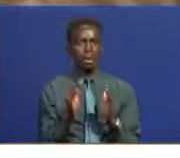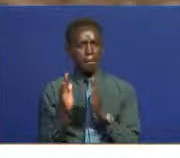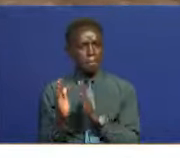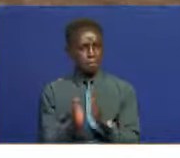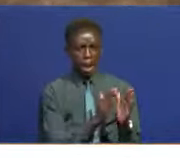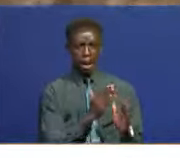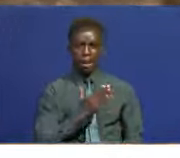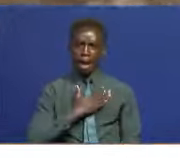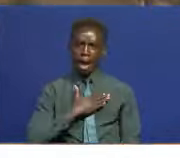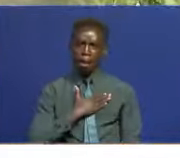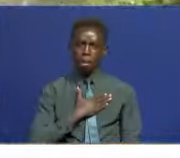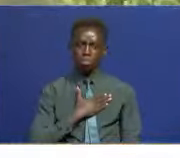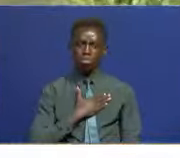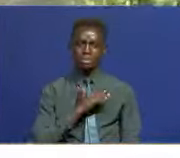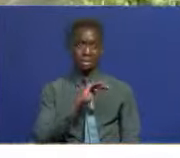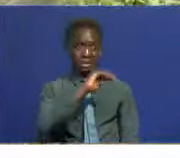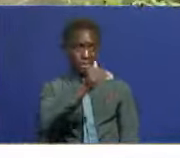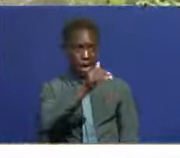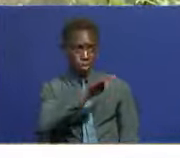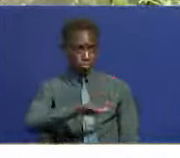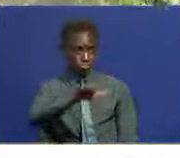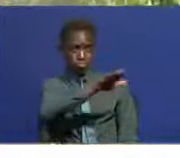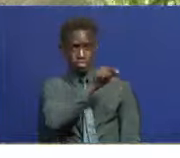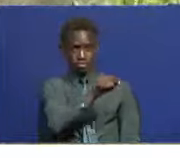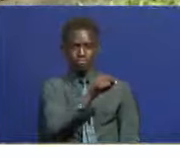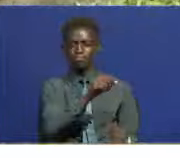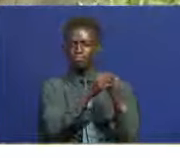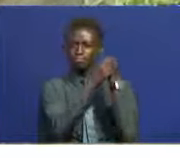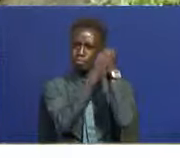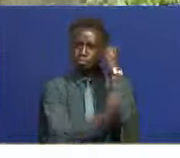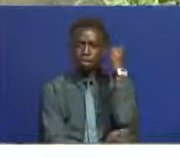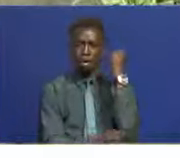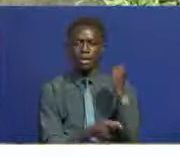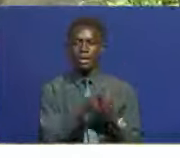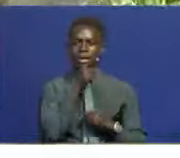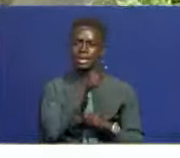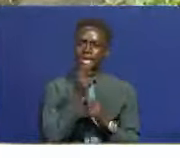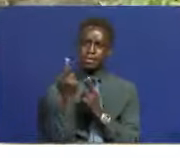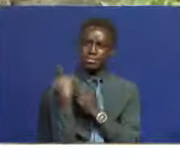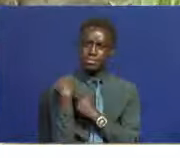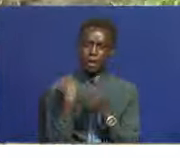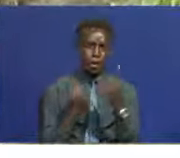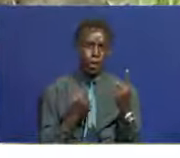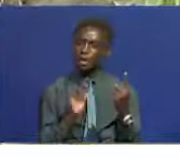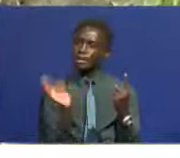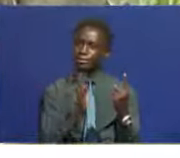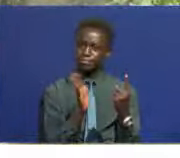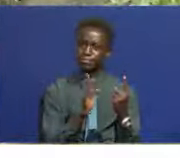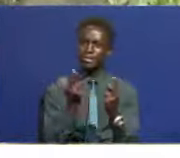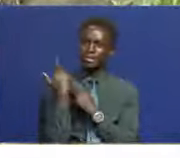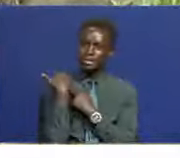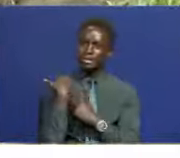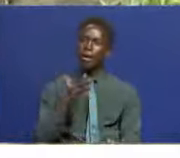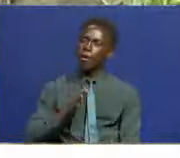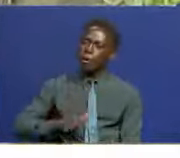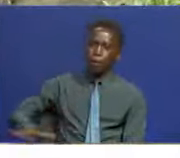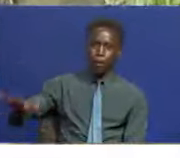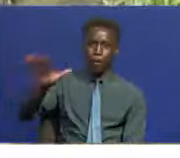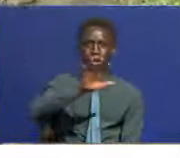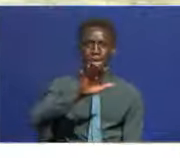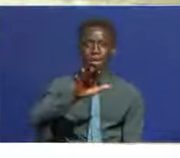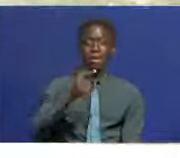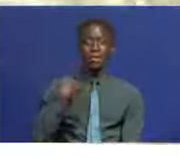have been very poor. And this is a collective responsibility. It is not one individual that you can blame. You will find people